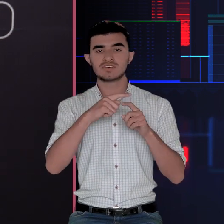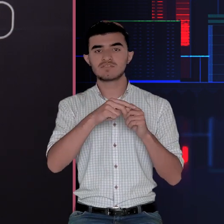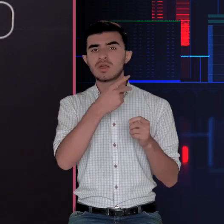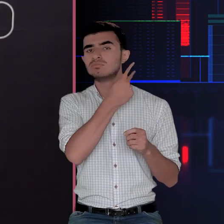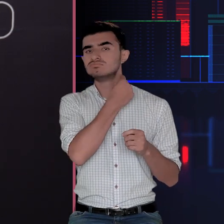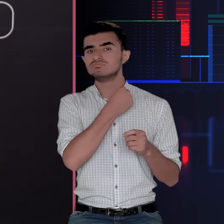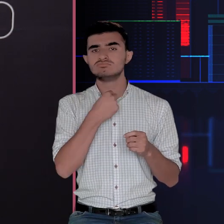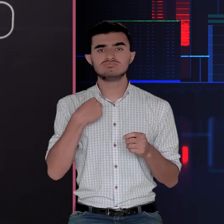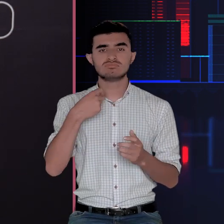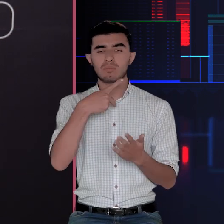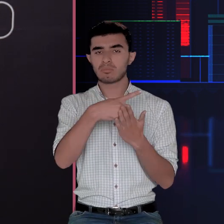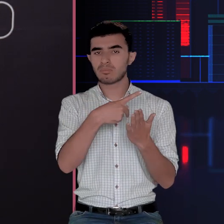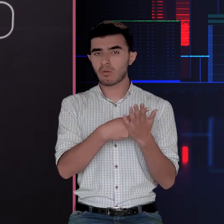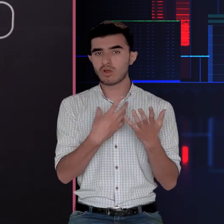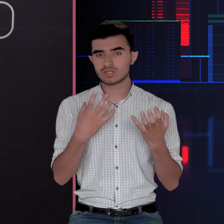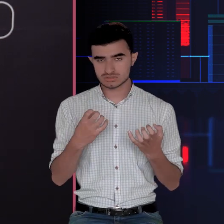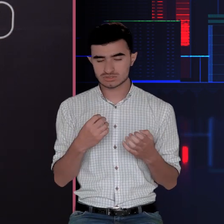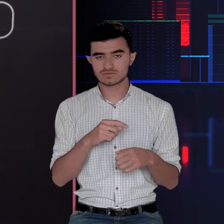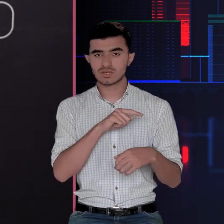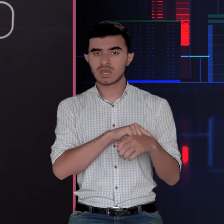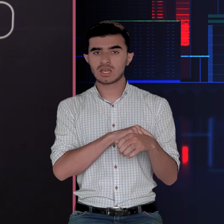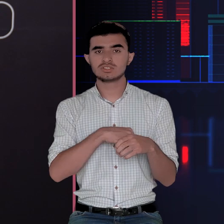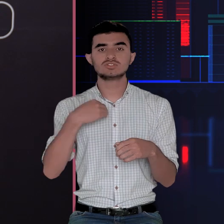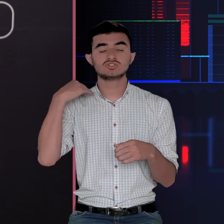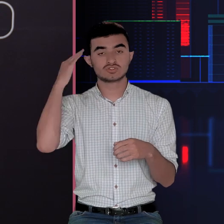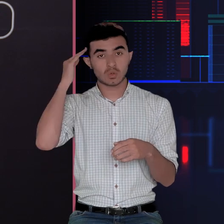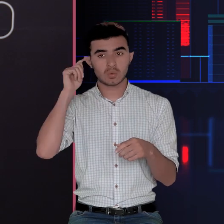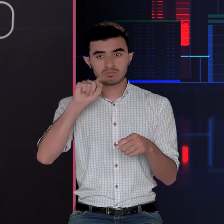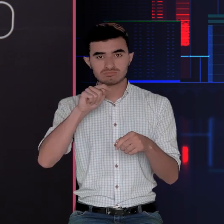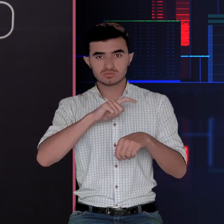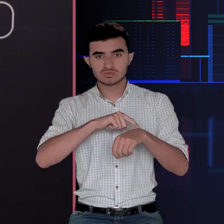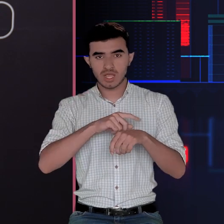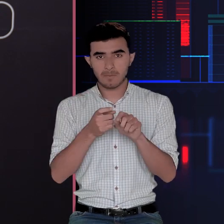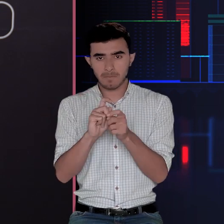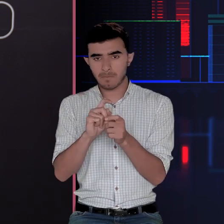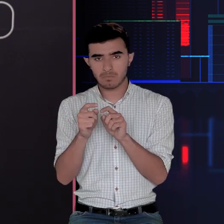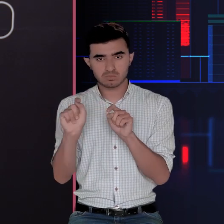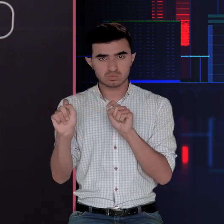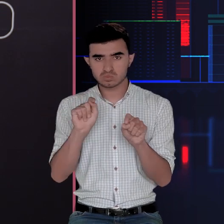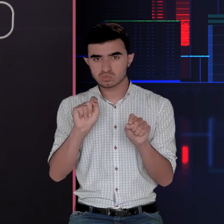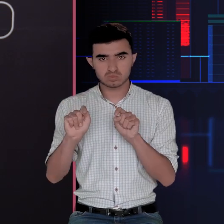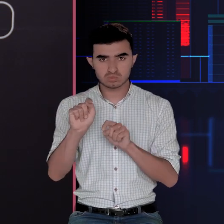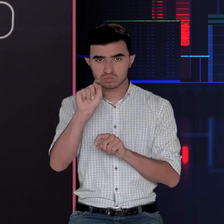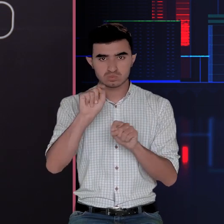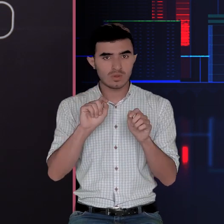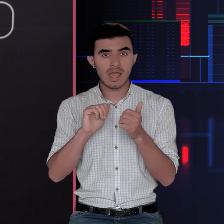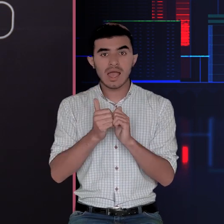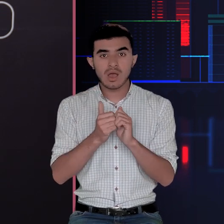therapist basically knows which to manipulate at which point in time, and in order to get the results.